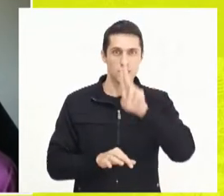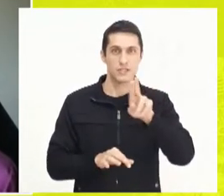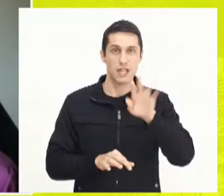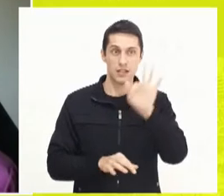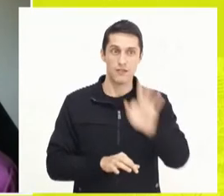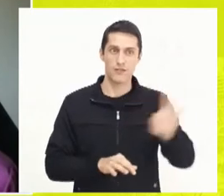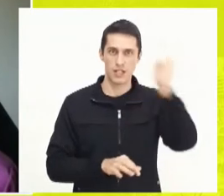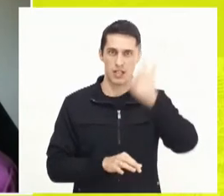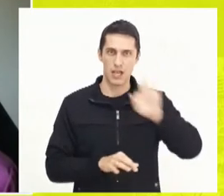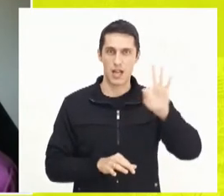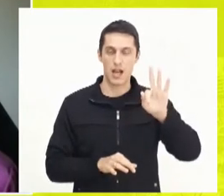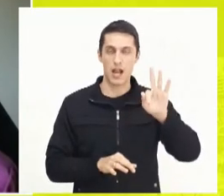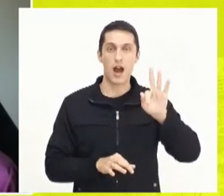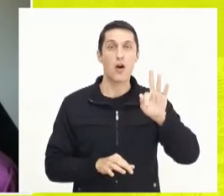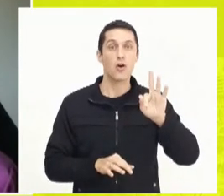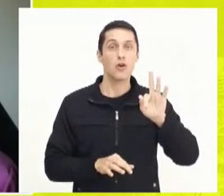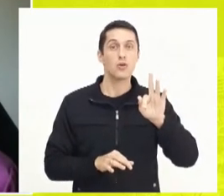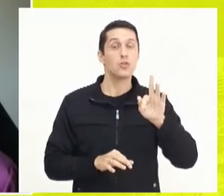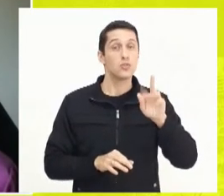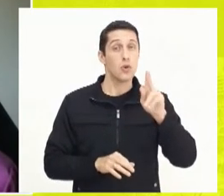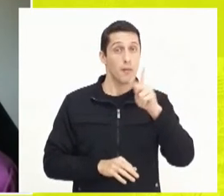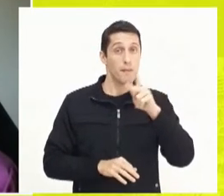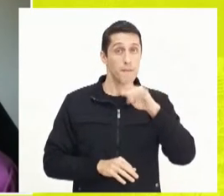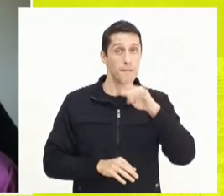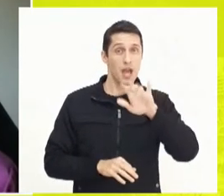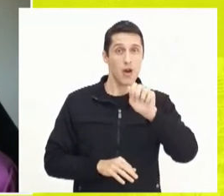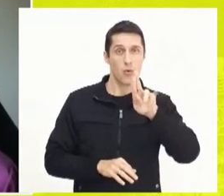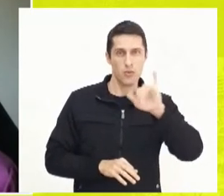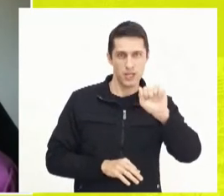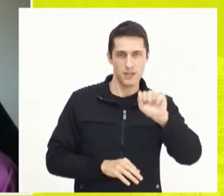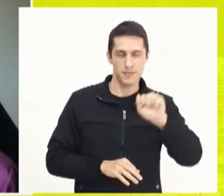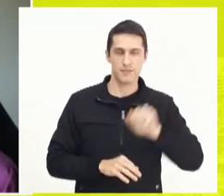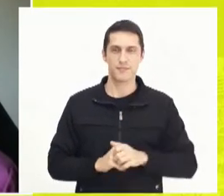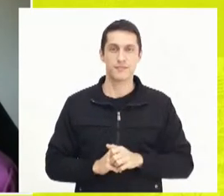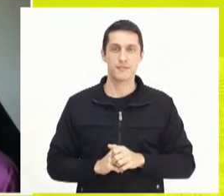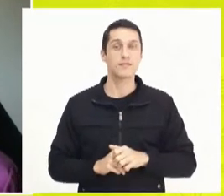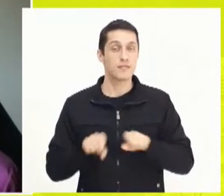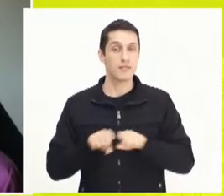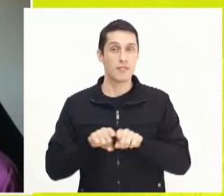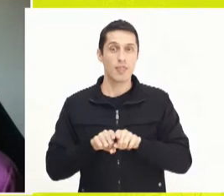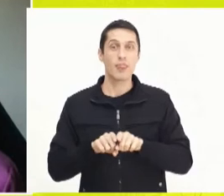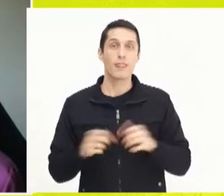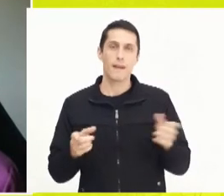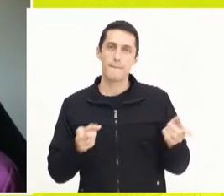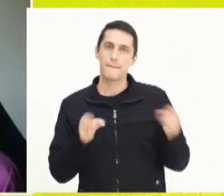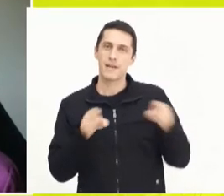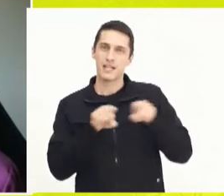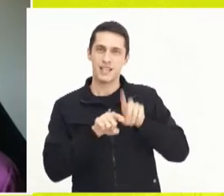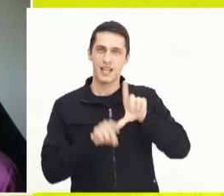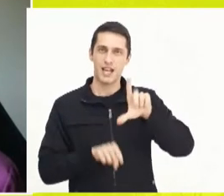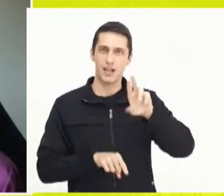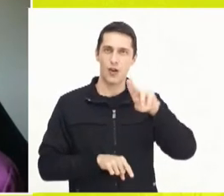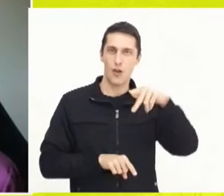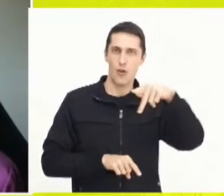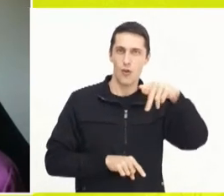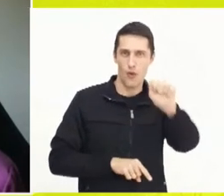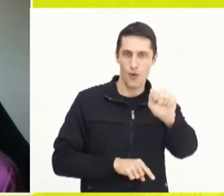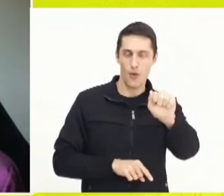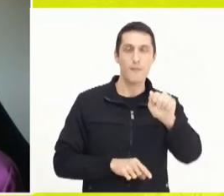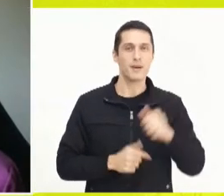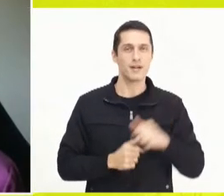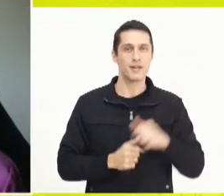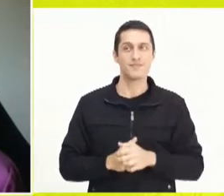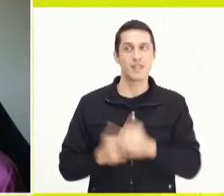part of the university of piawi she's a coordinator of the fight against